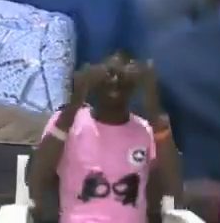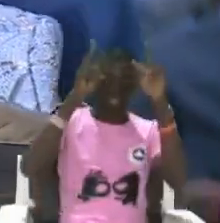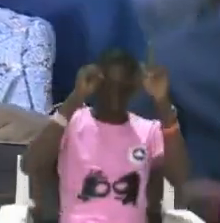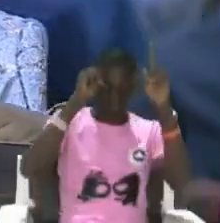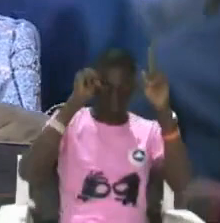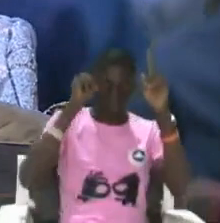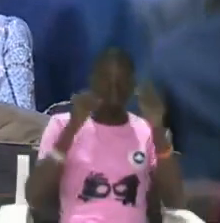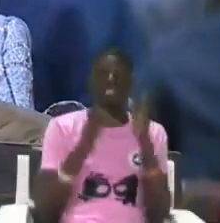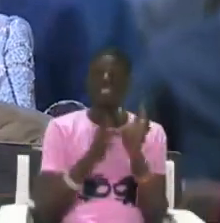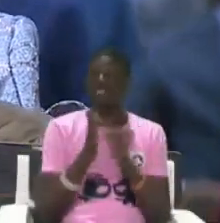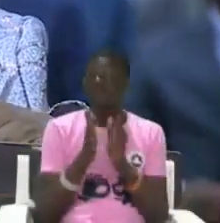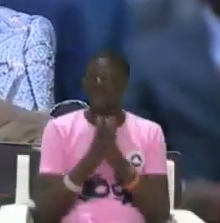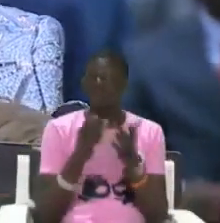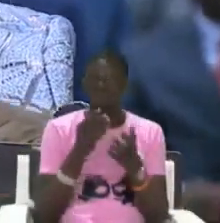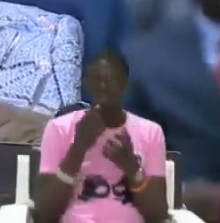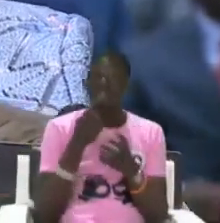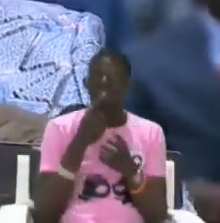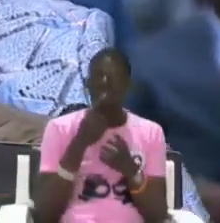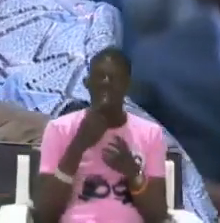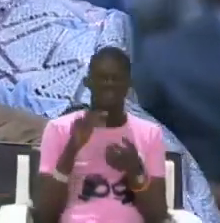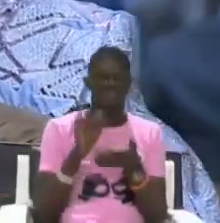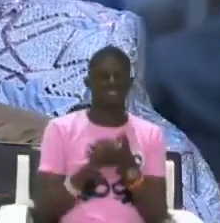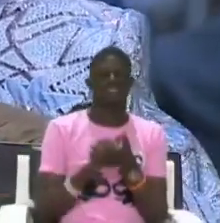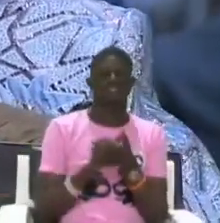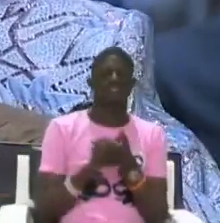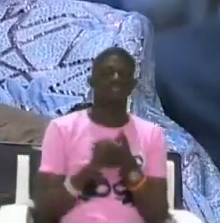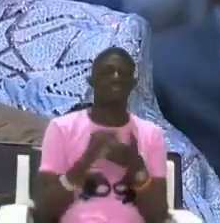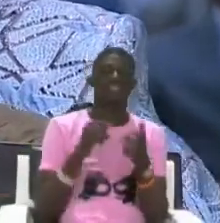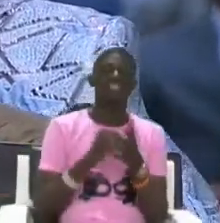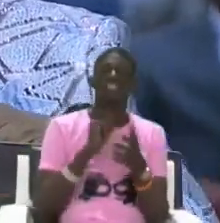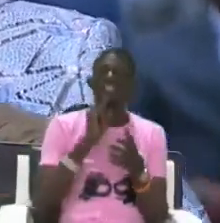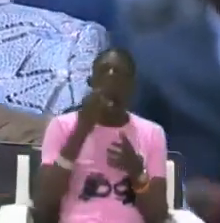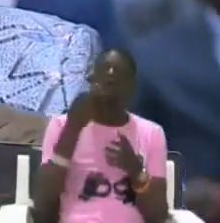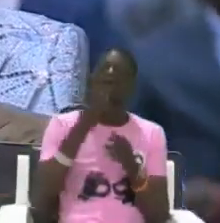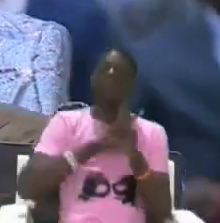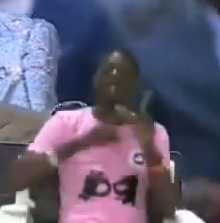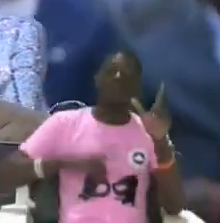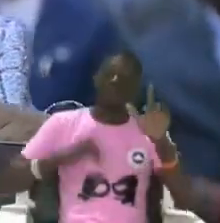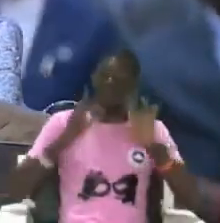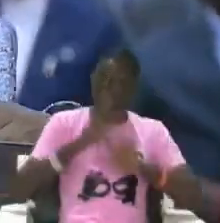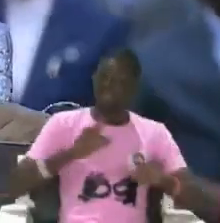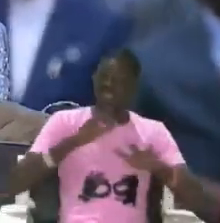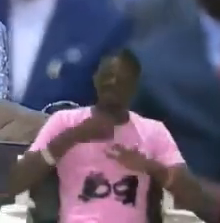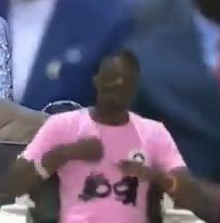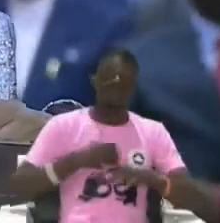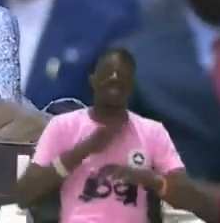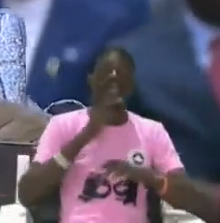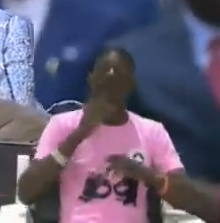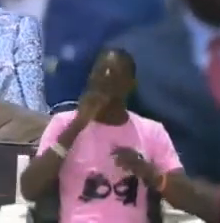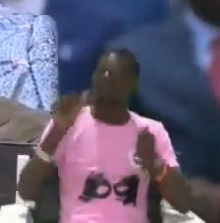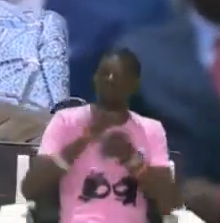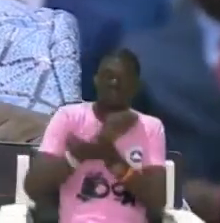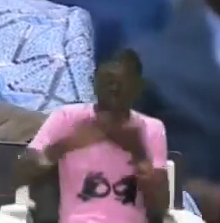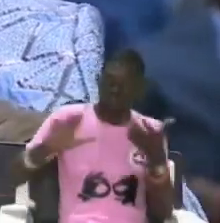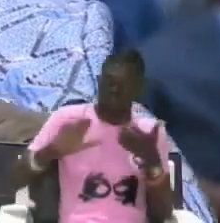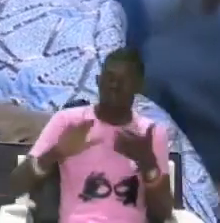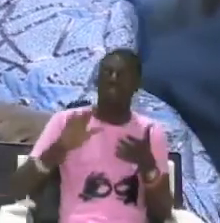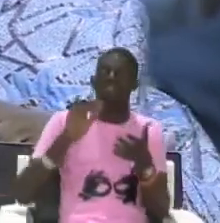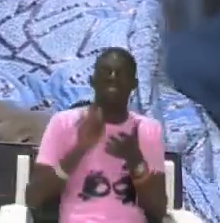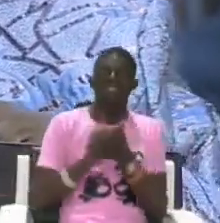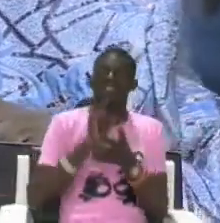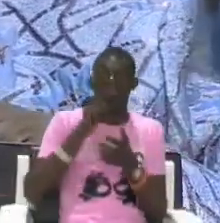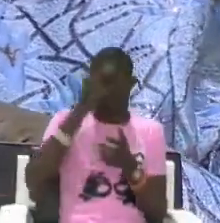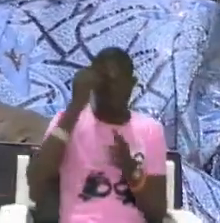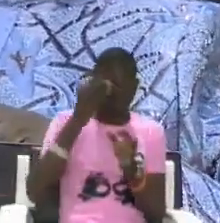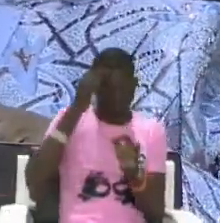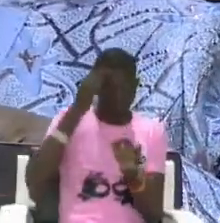the Bible tells us in that passage that it is of the Lord's mercies that we are not consumed. And that it is his faithfulness